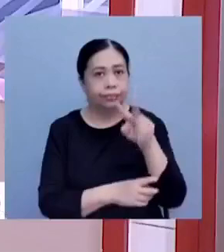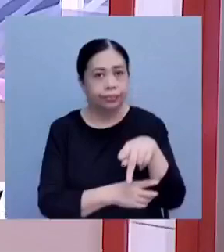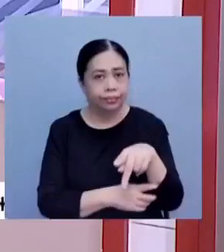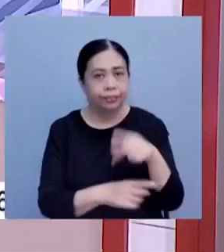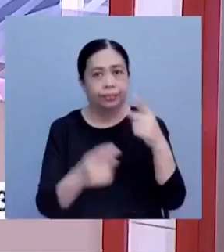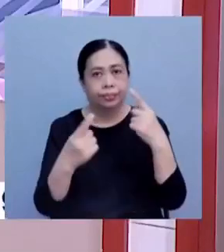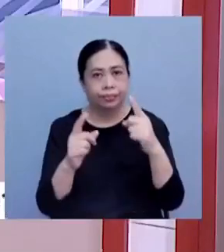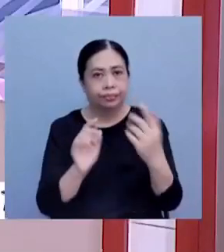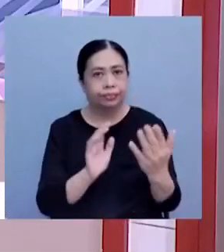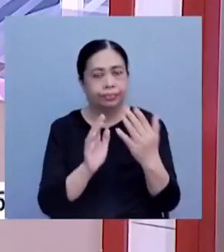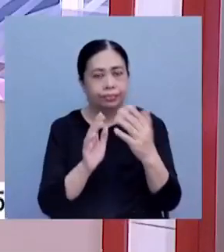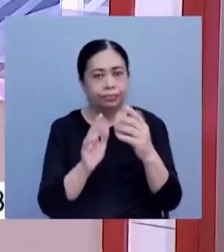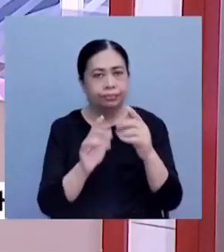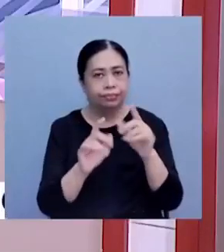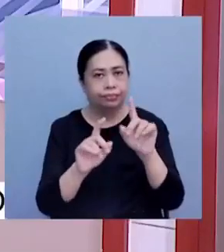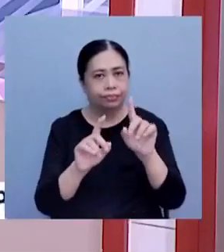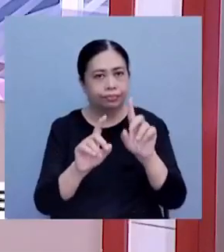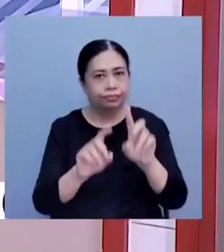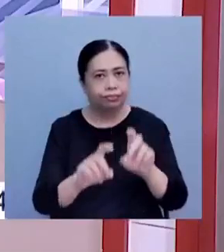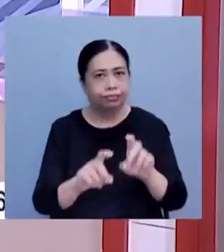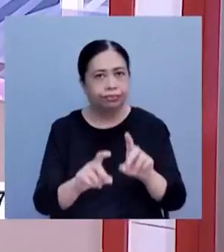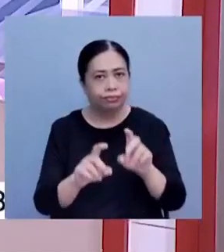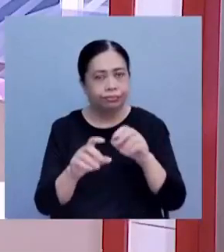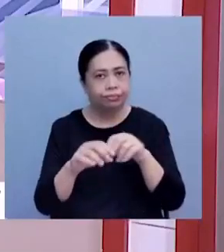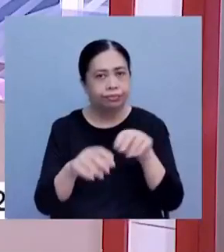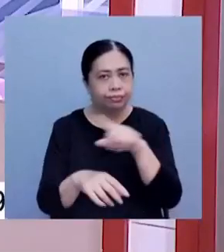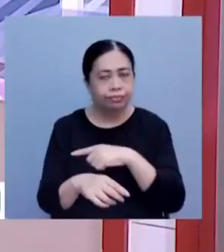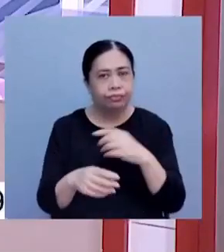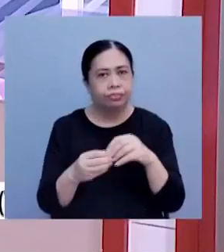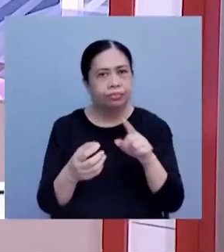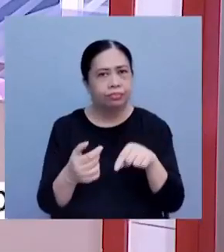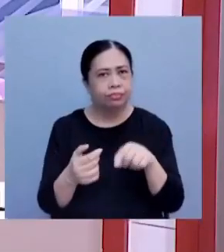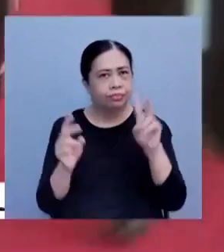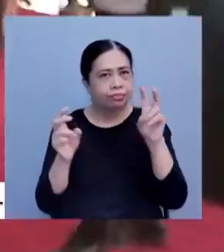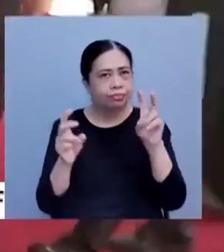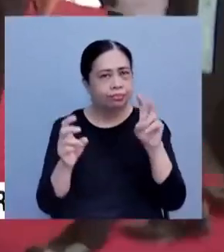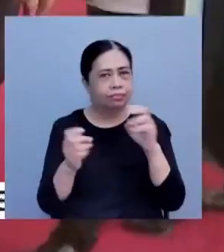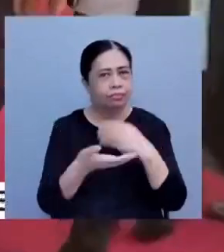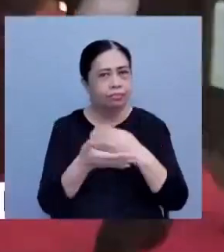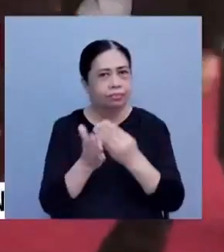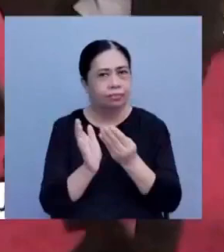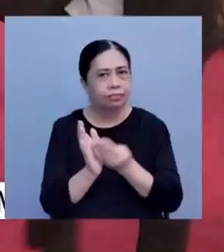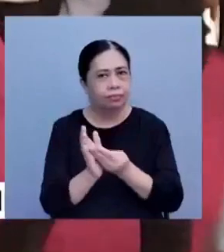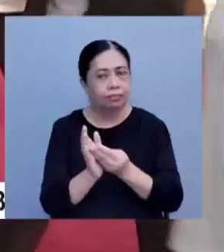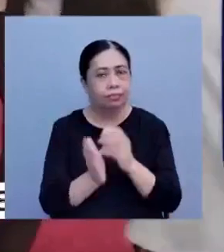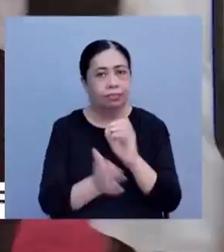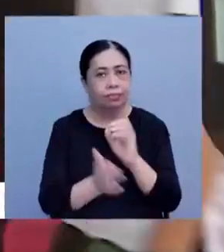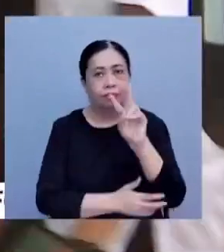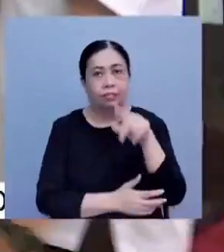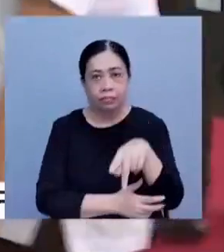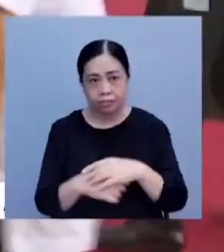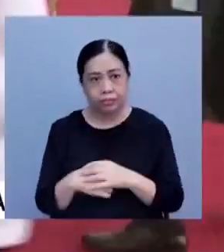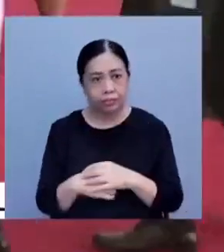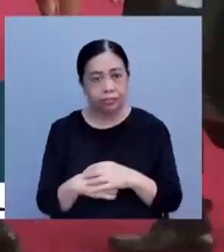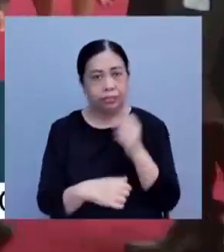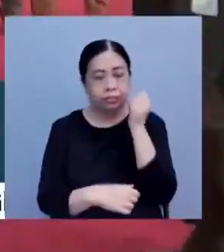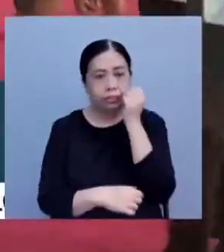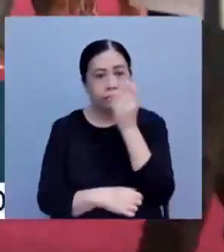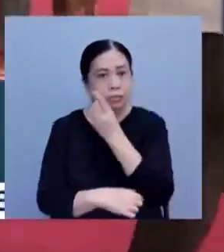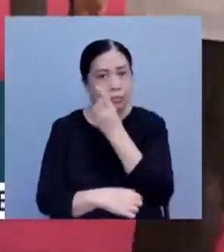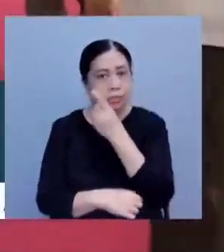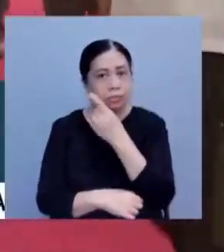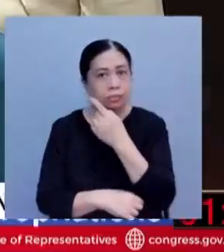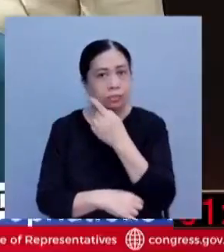faced the scrutiny of lawmakers over its controversial budget. The Office of the Vice President, Sara Duterte, insists